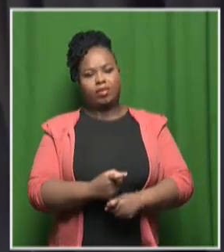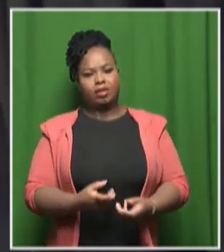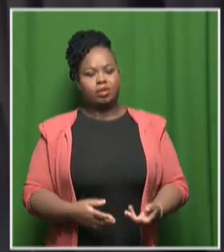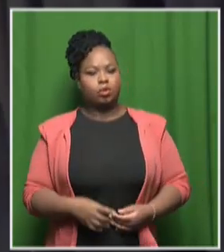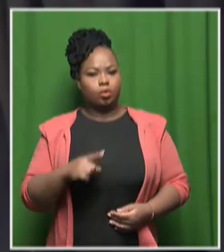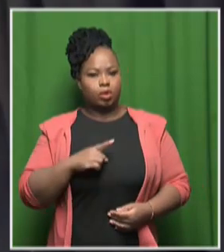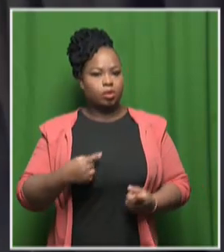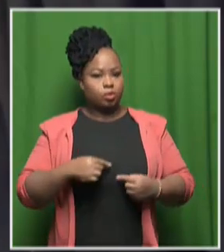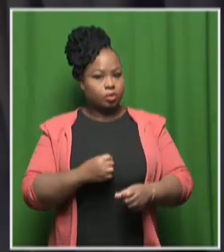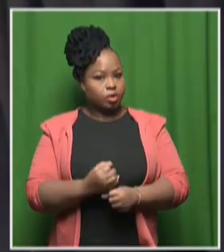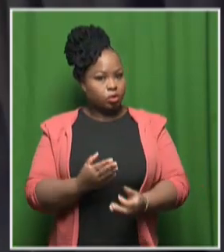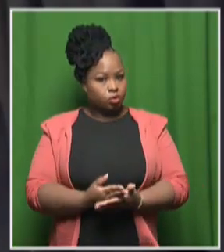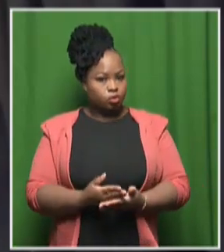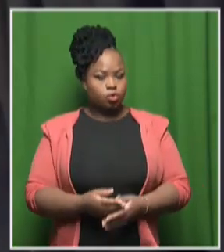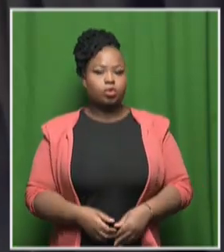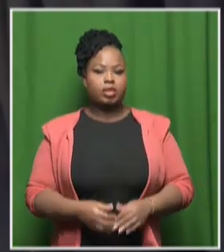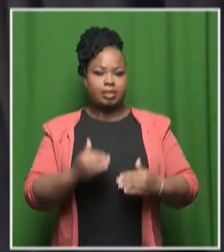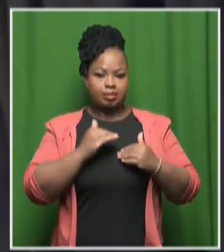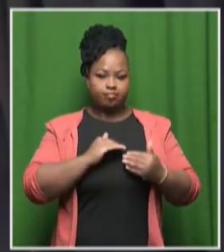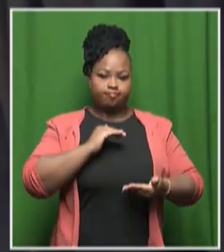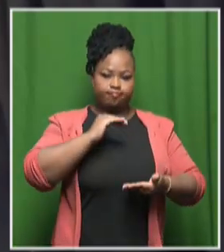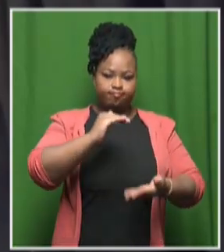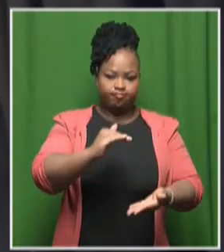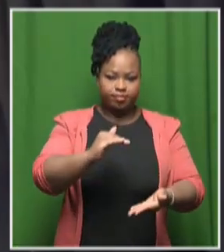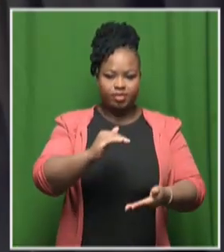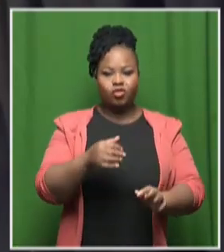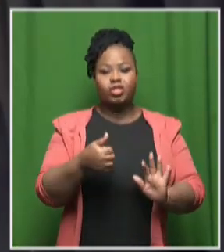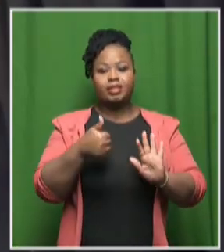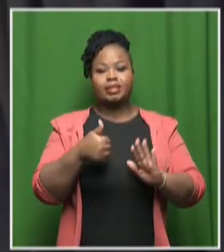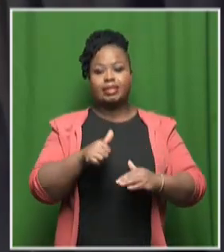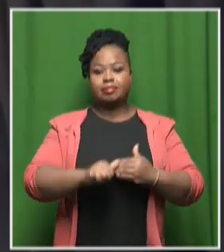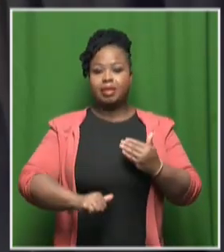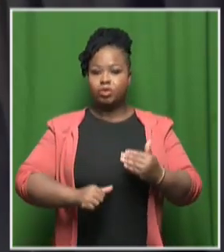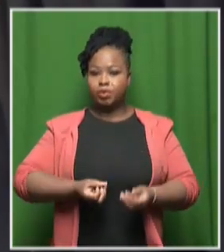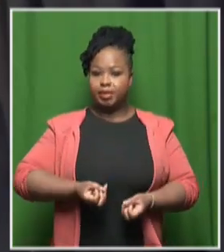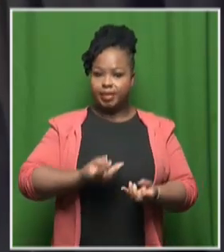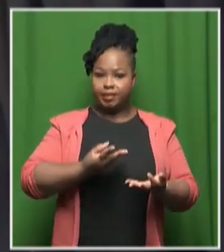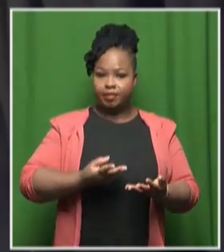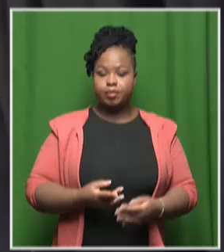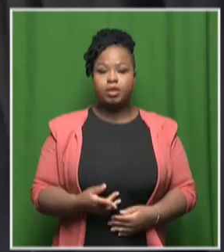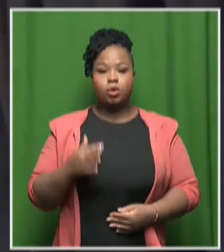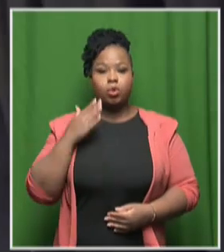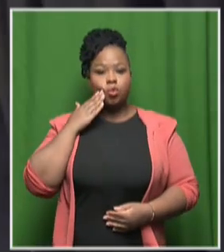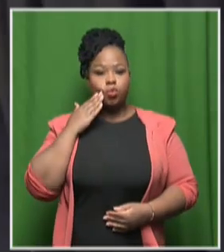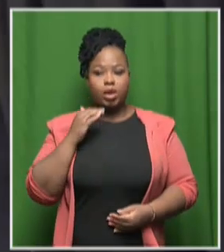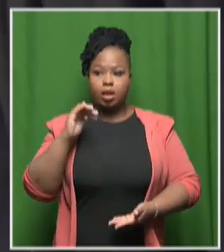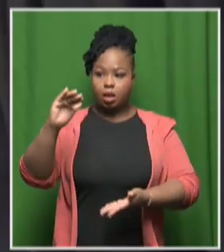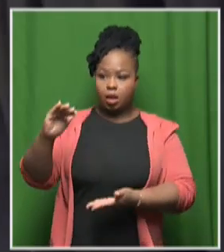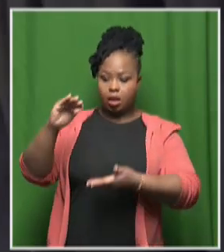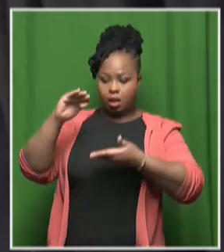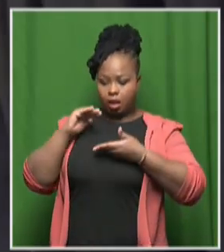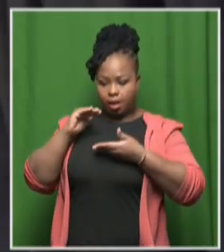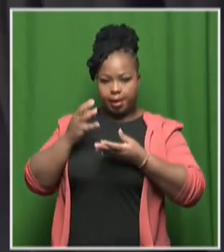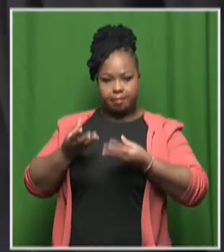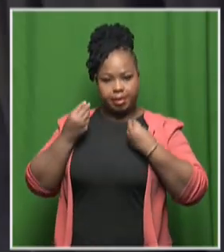in terms of we are making sure that you have the stock of 6 months. But once we roll it over, Remember, once you have your first 6 month